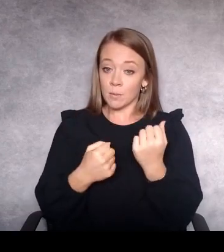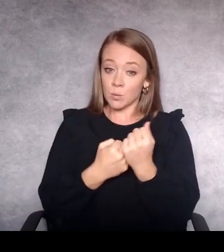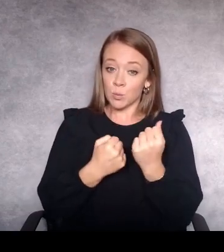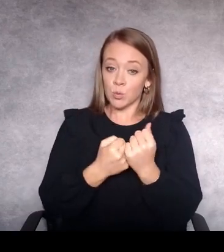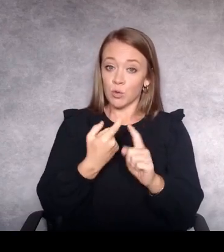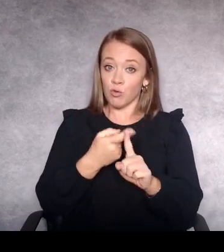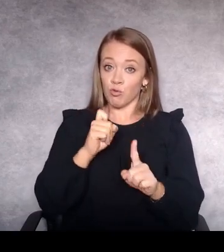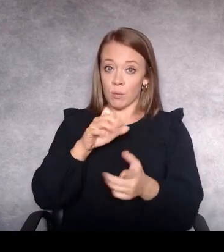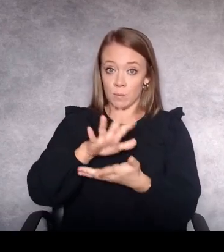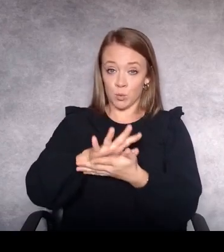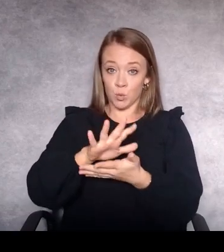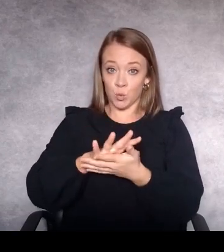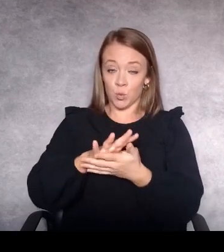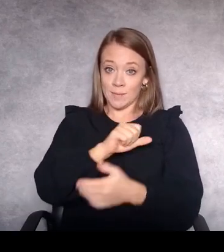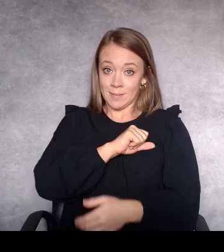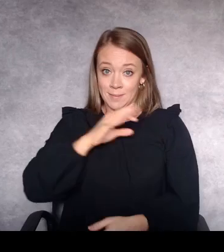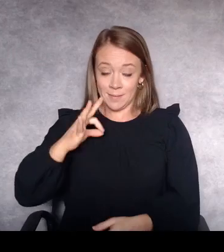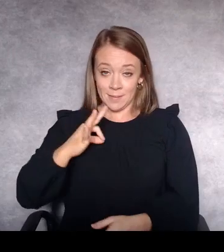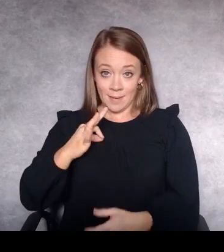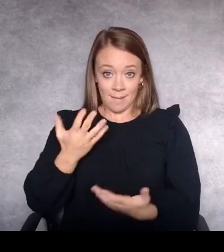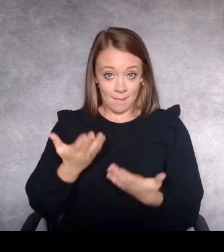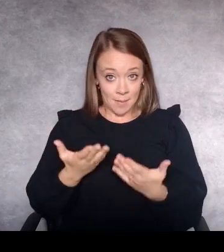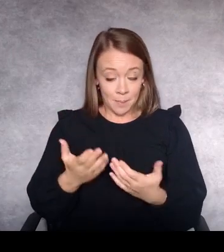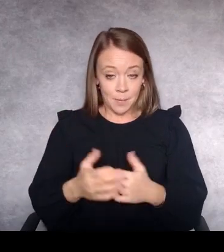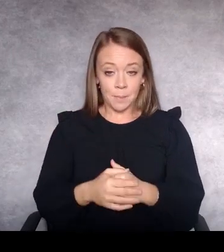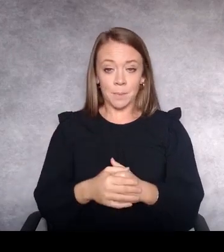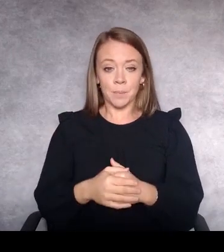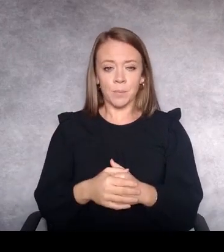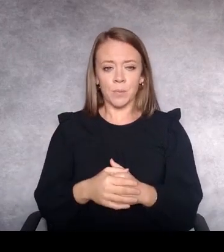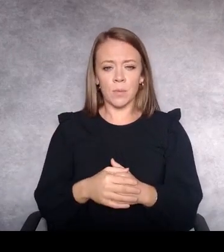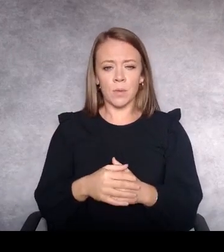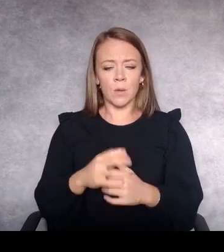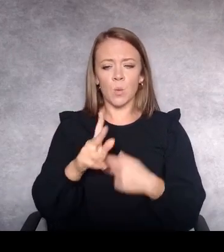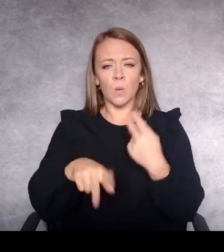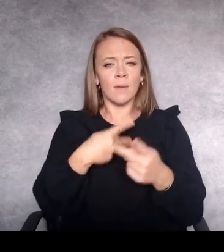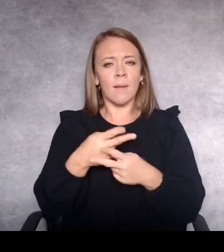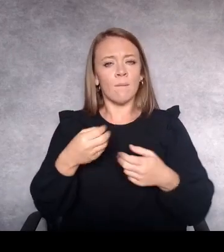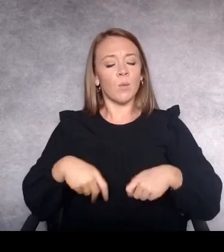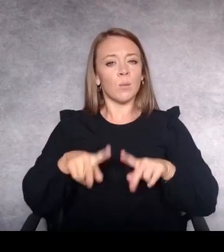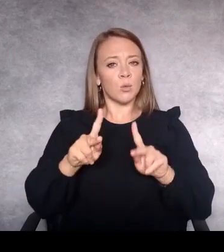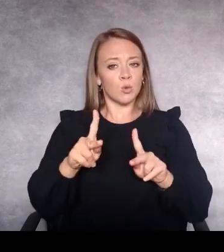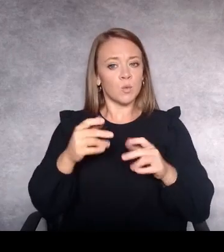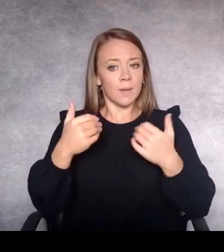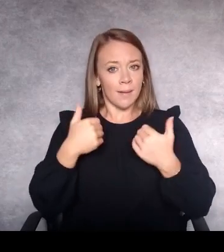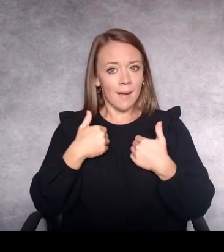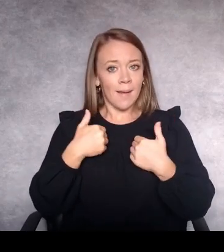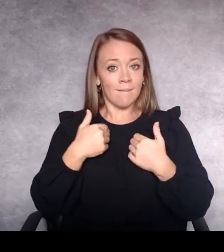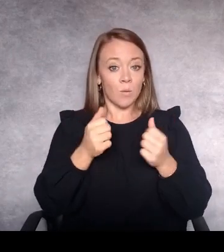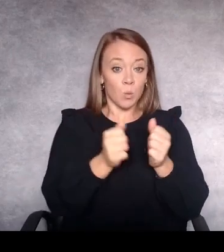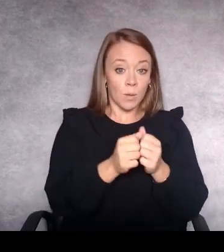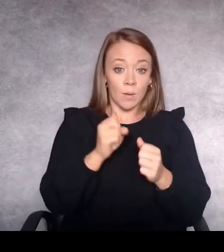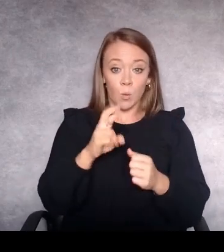personnel that are needed too? What opportunities exist for direct instruction with or